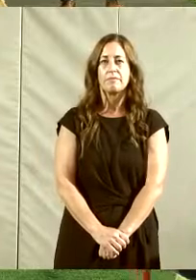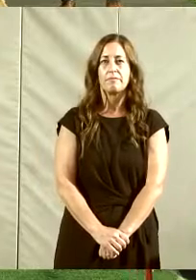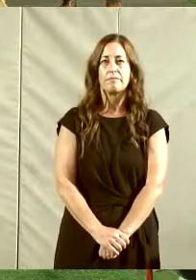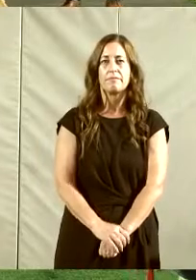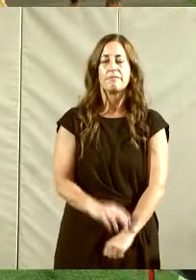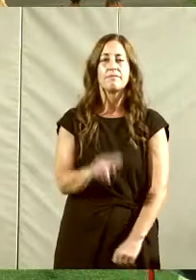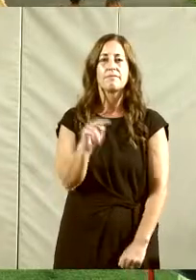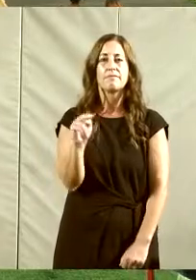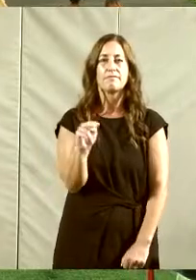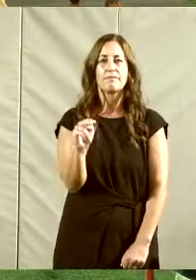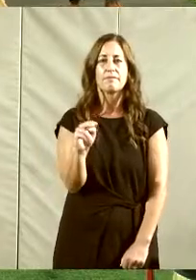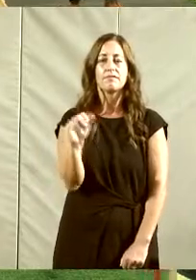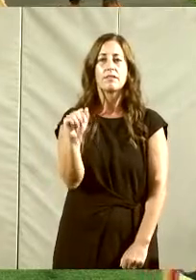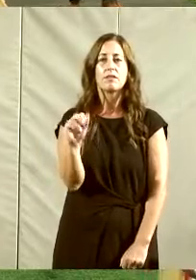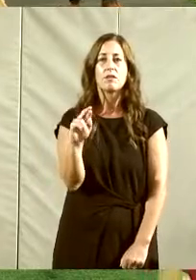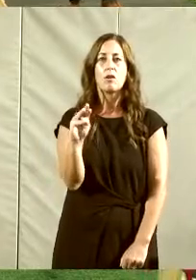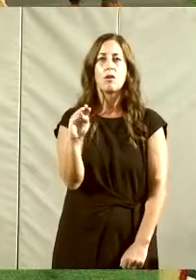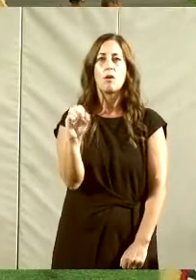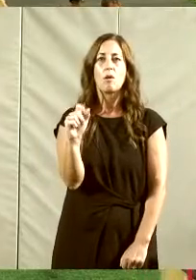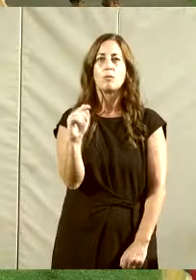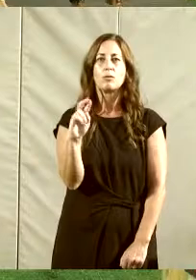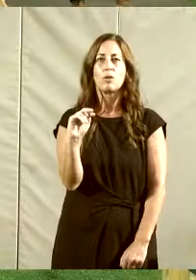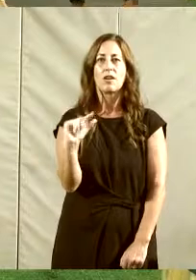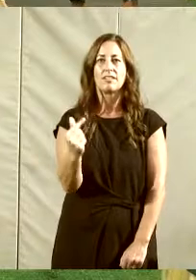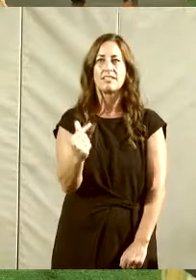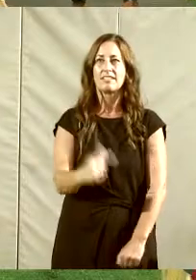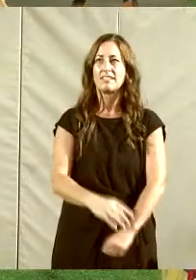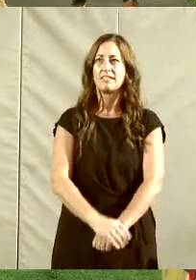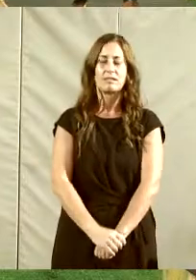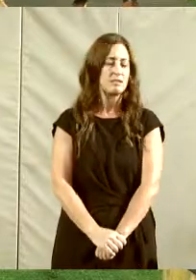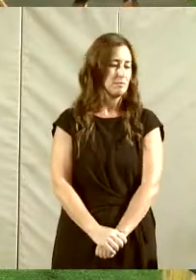Nia James Armstrong.